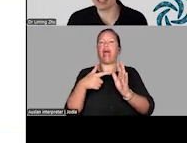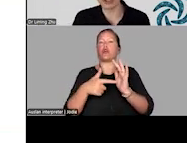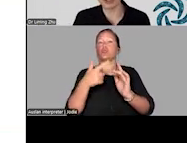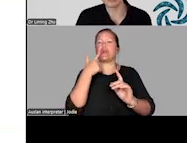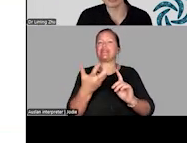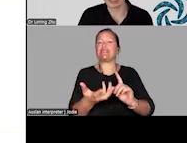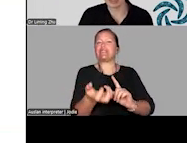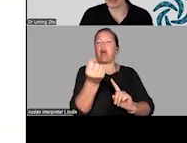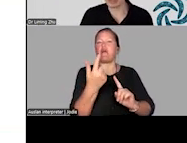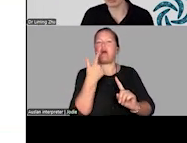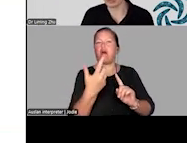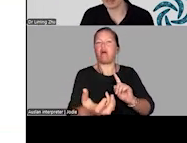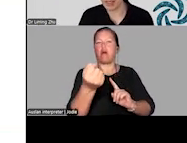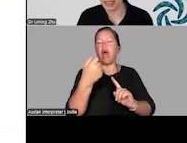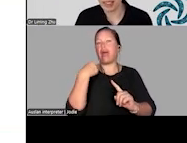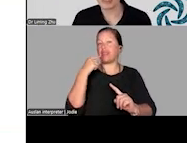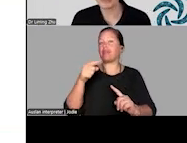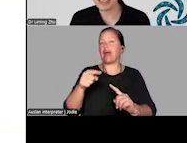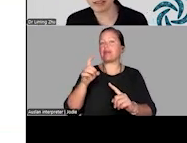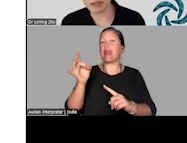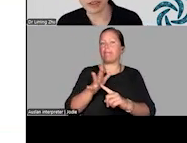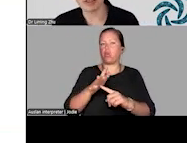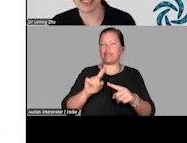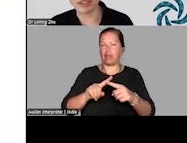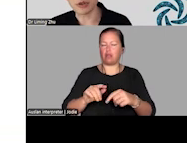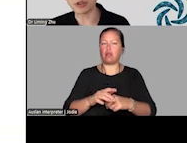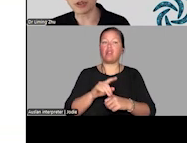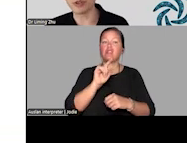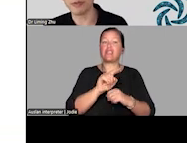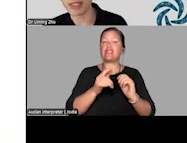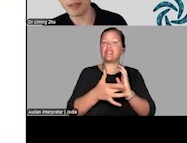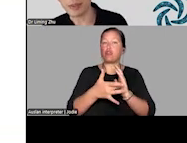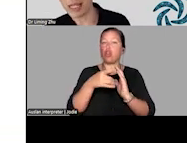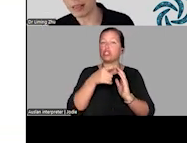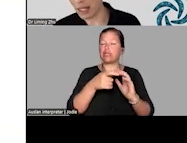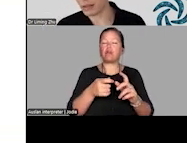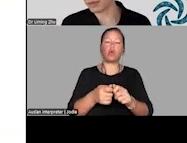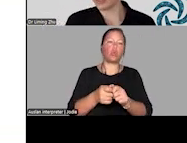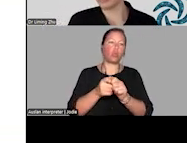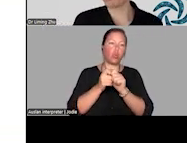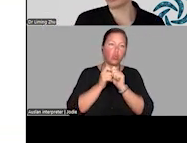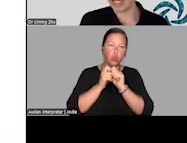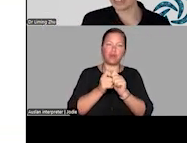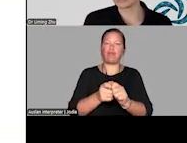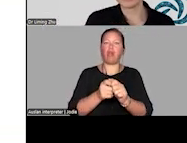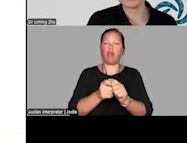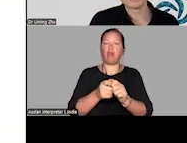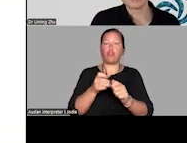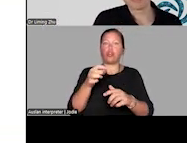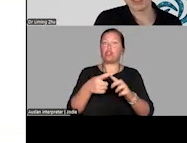AI, which I think is very important. And this technology certainly is useful beyond art. It